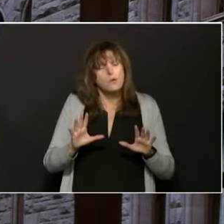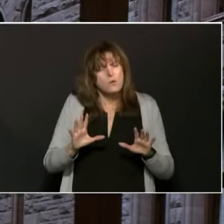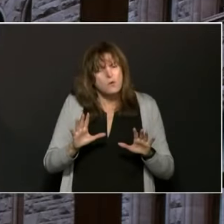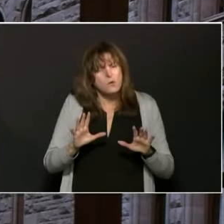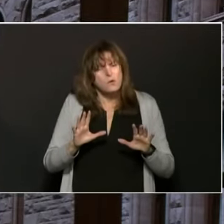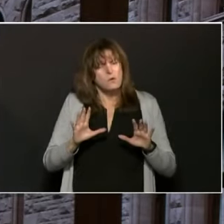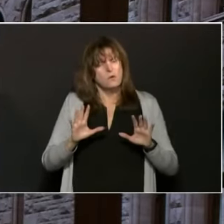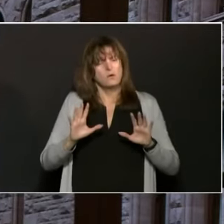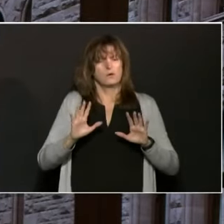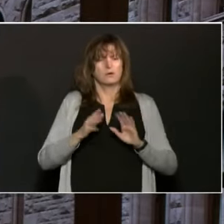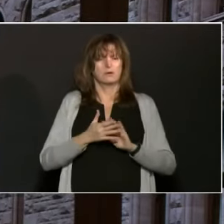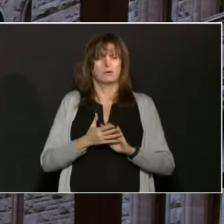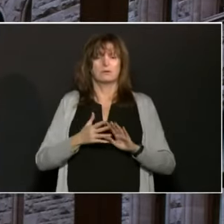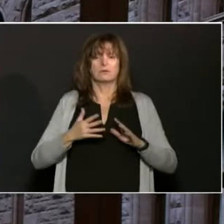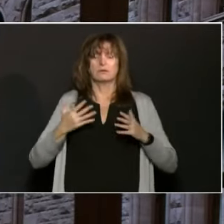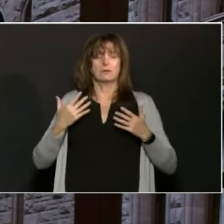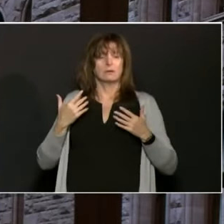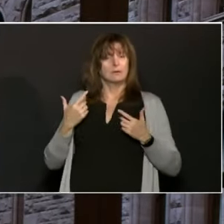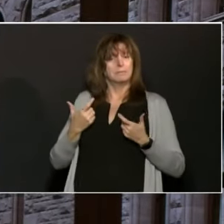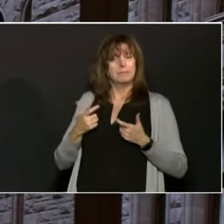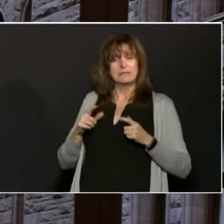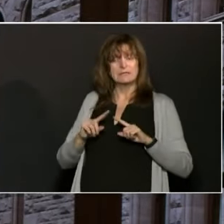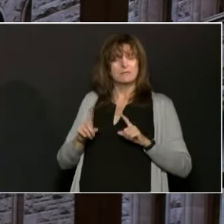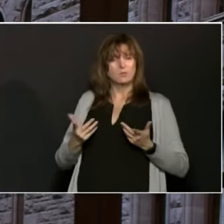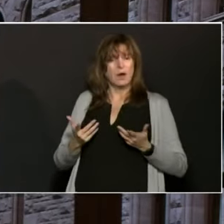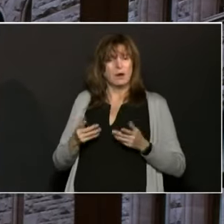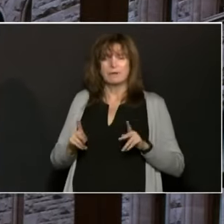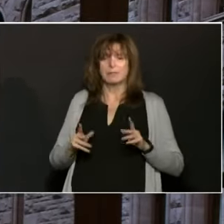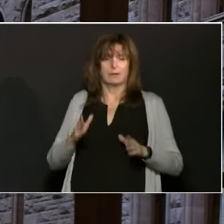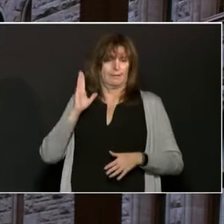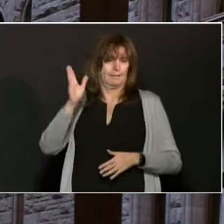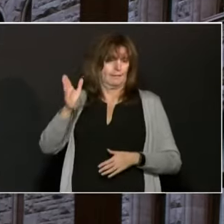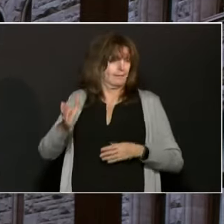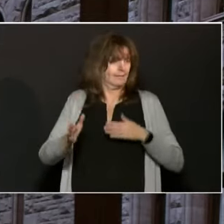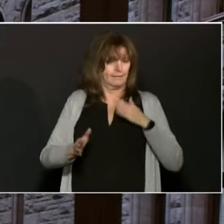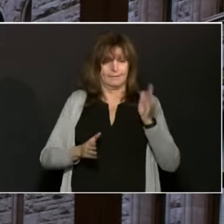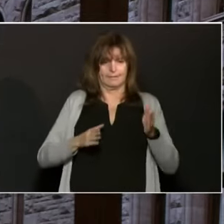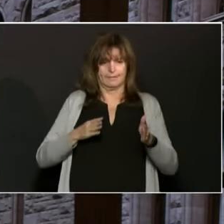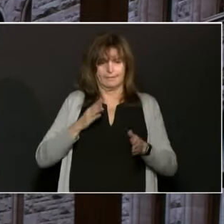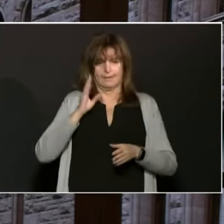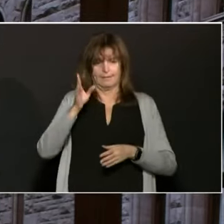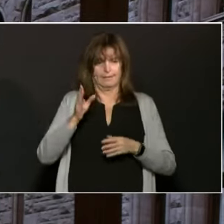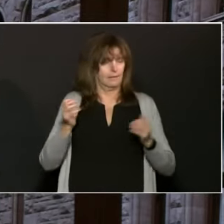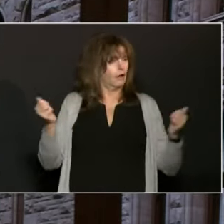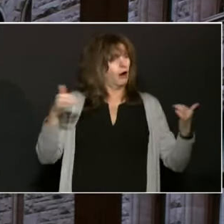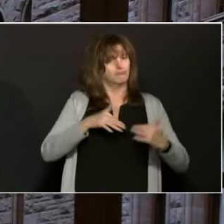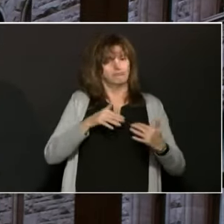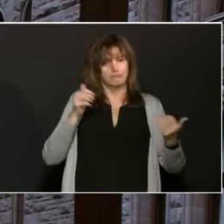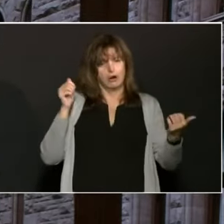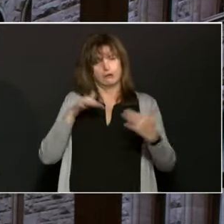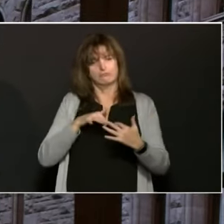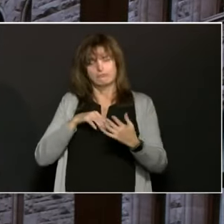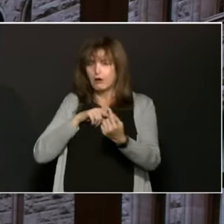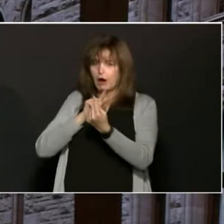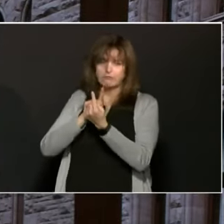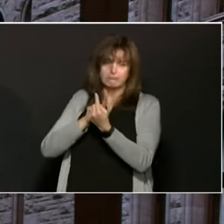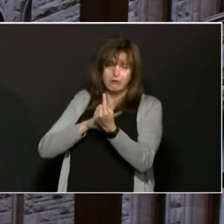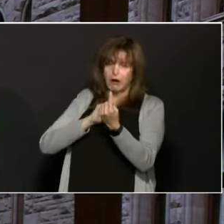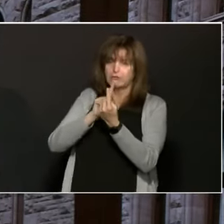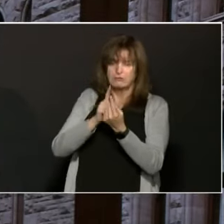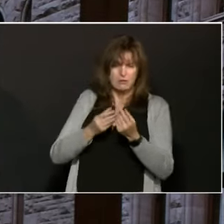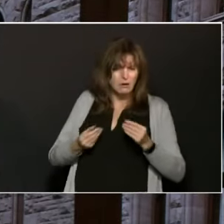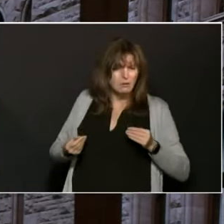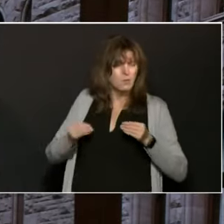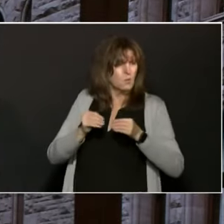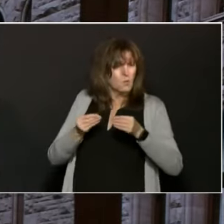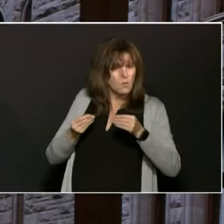difference. There's more and more people out and around doing more and more and congregating more and more. And it seems to be with COVID fatigue